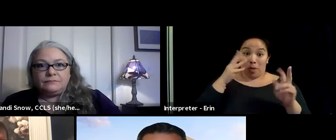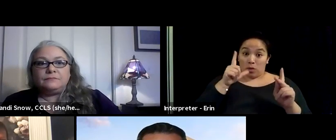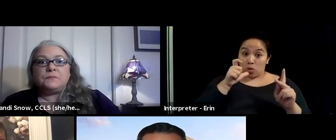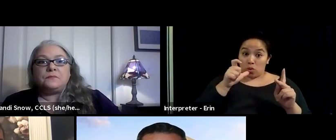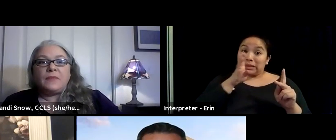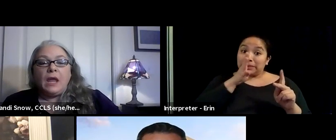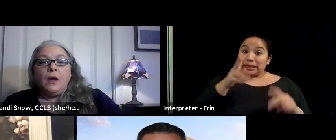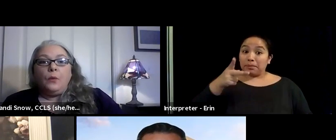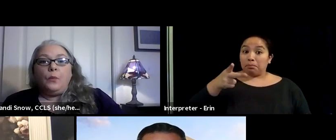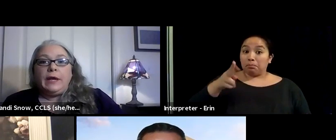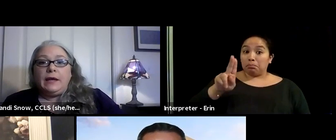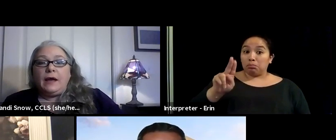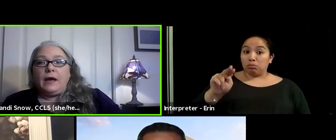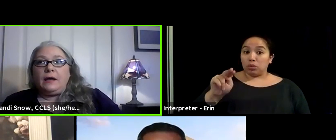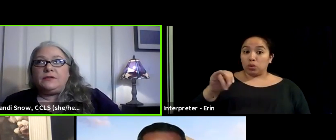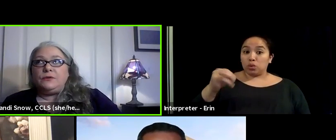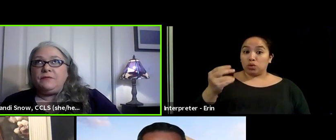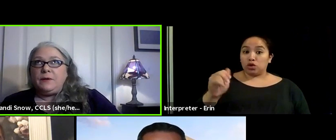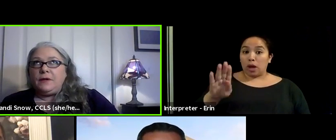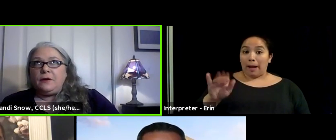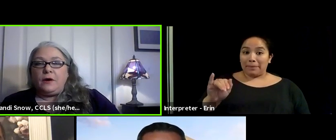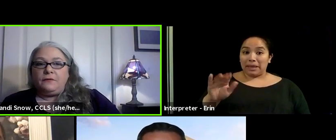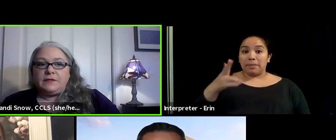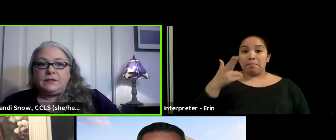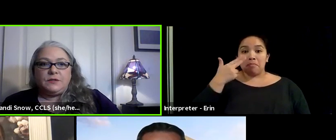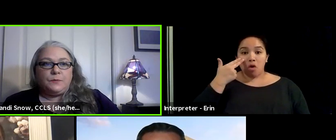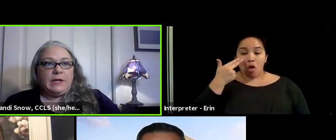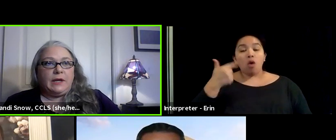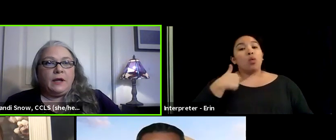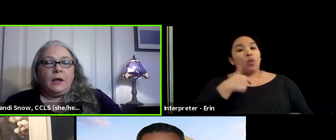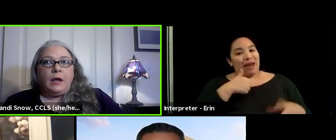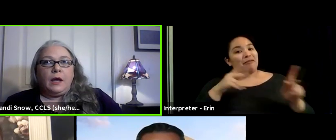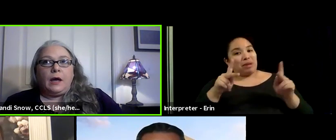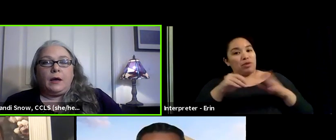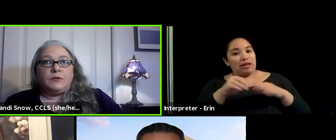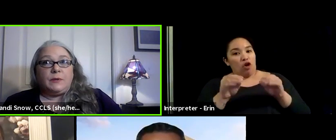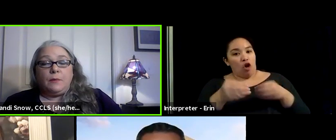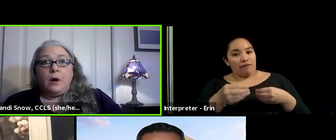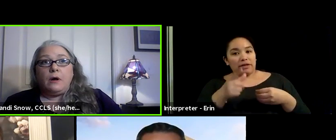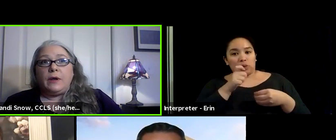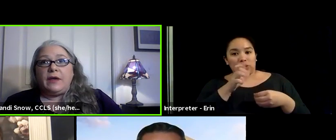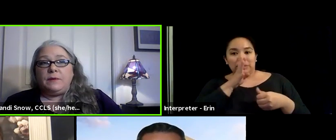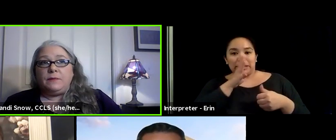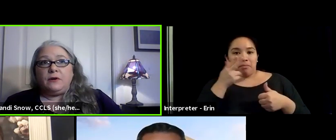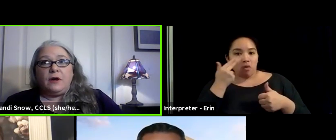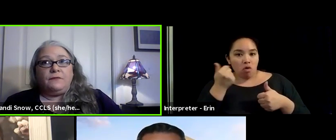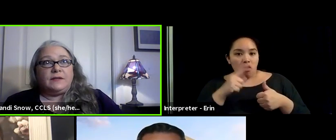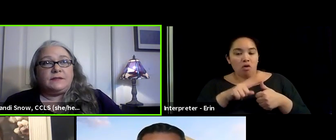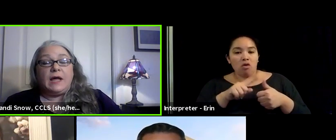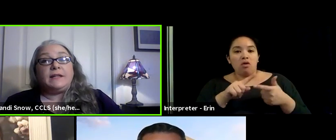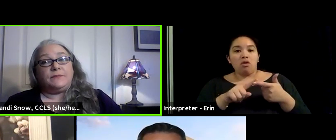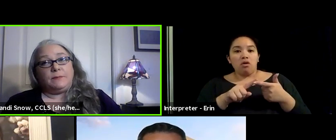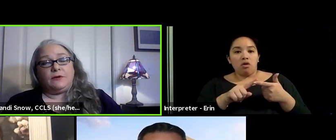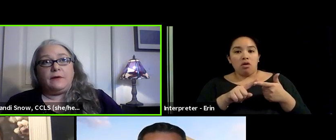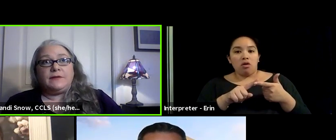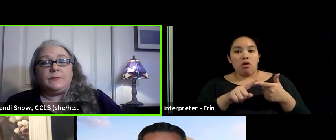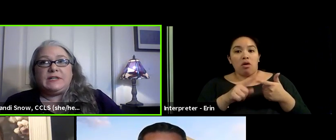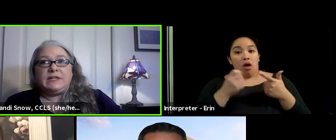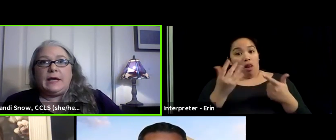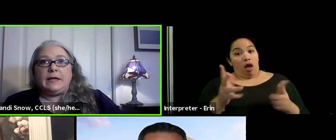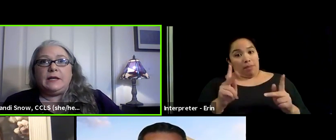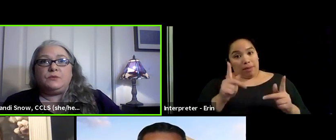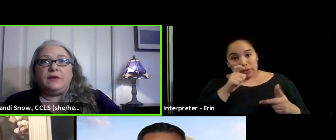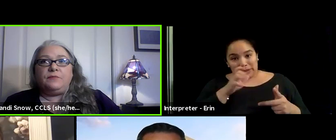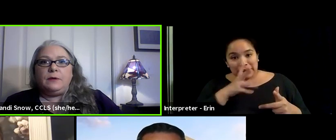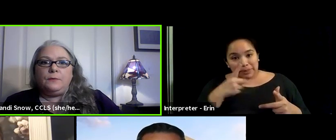Hmong? We do have people in our office who speak Hmong. We have people in our office, lots of people in our office who